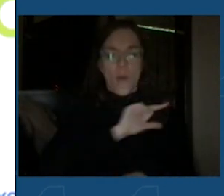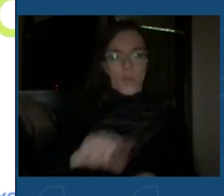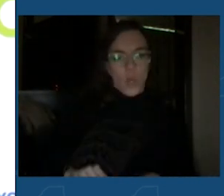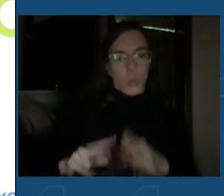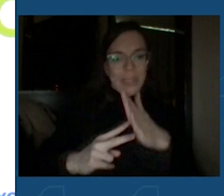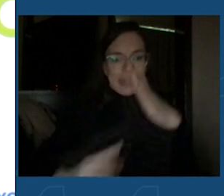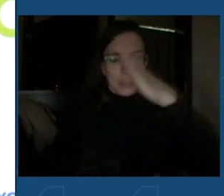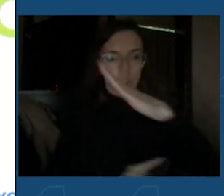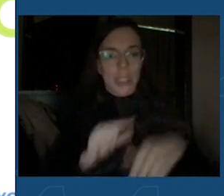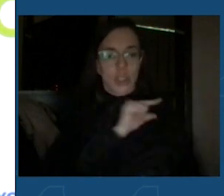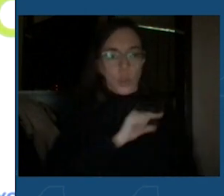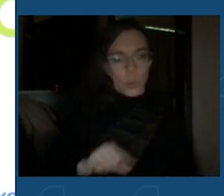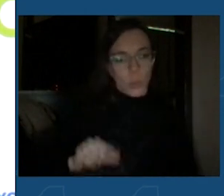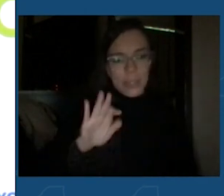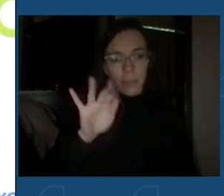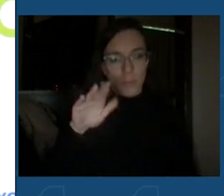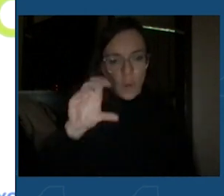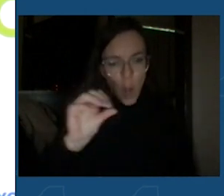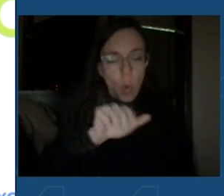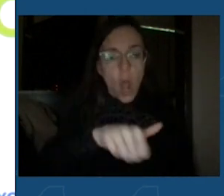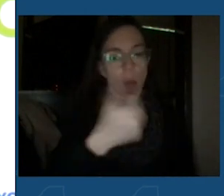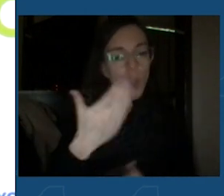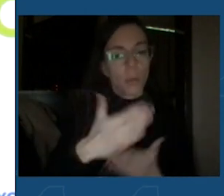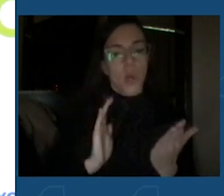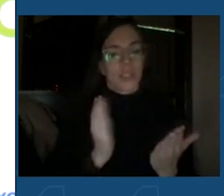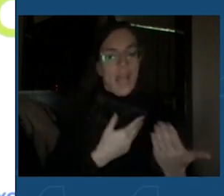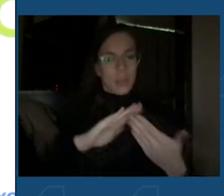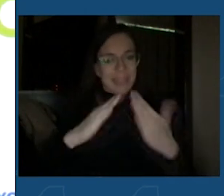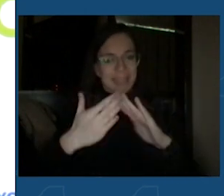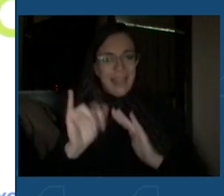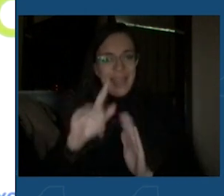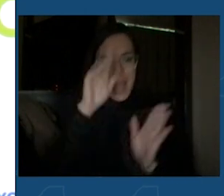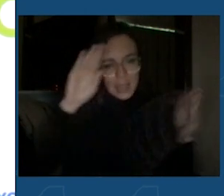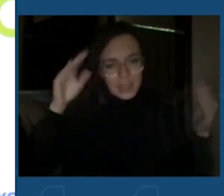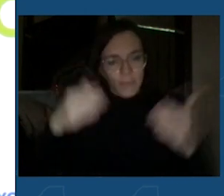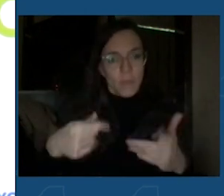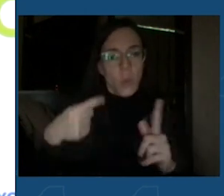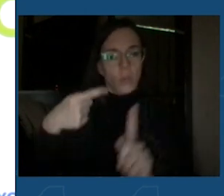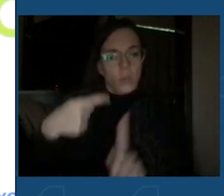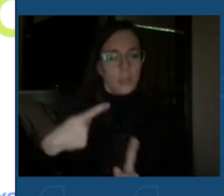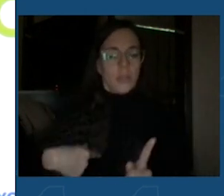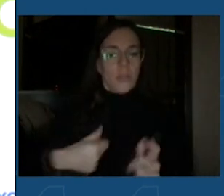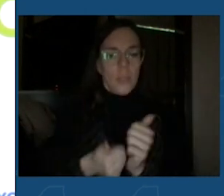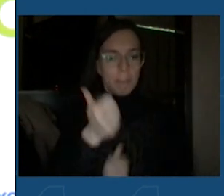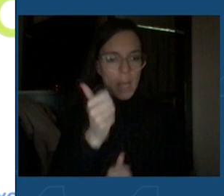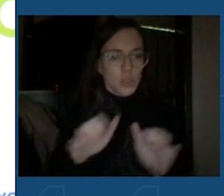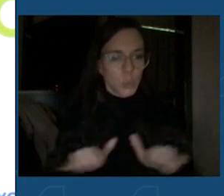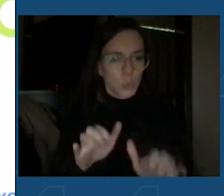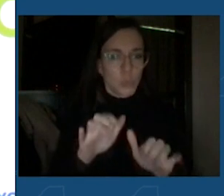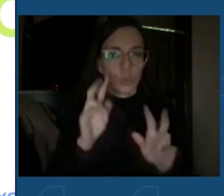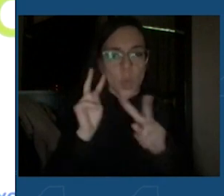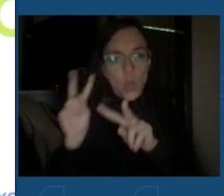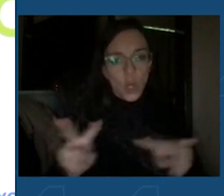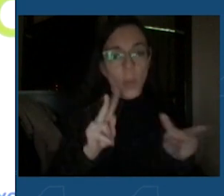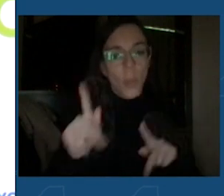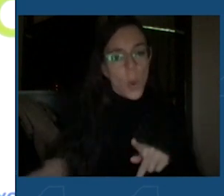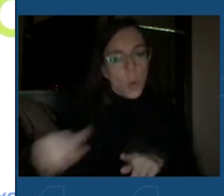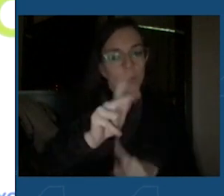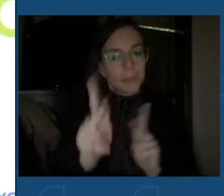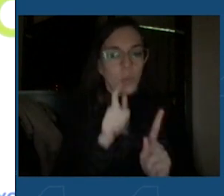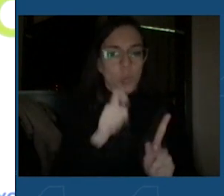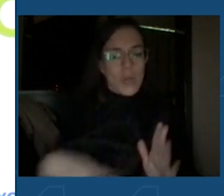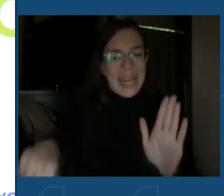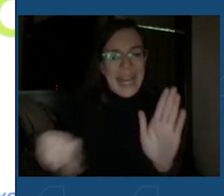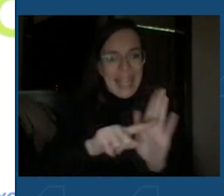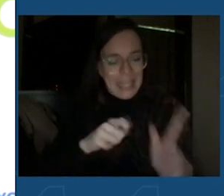and other parts of our city. That is the focus we must do to look at those people who were negatively impacted for